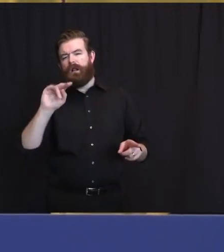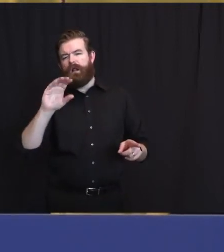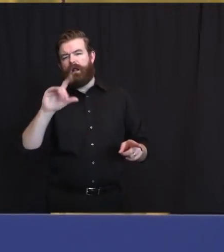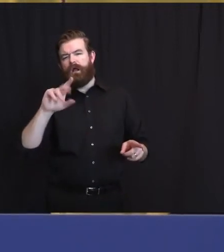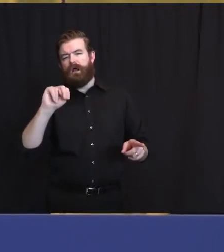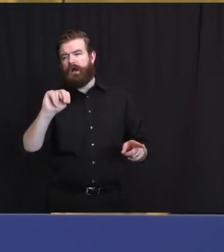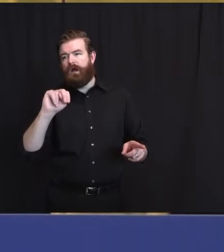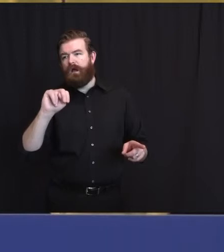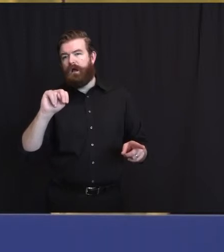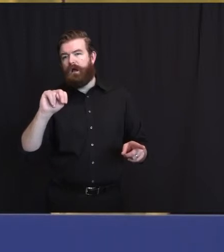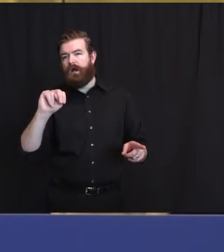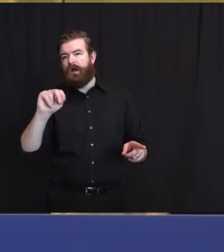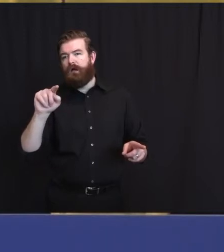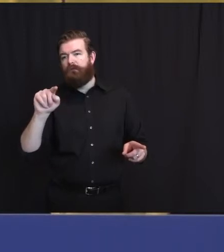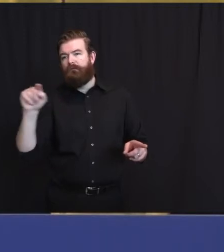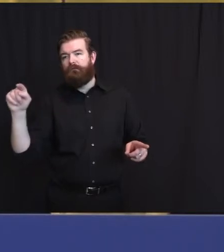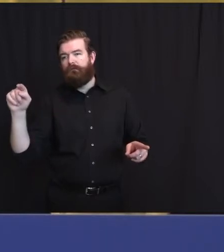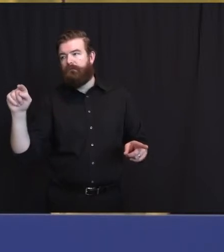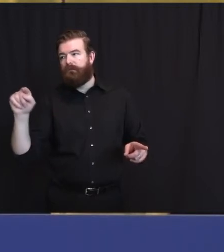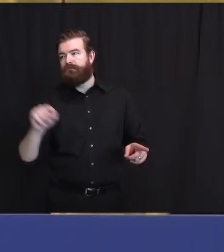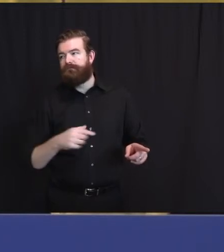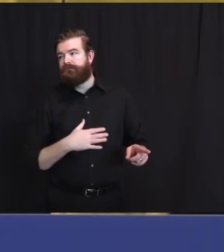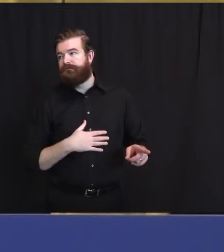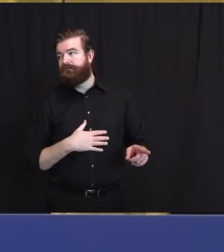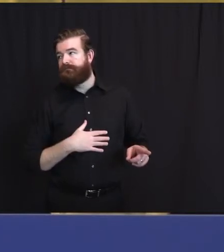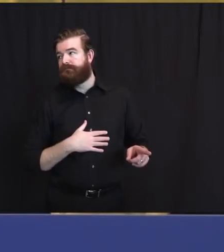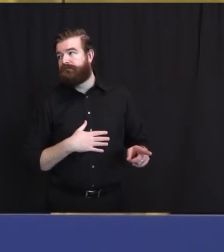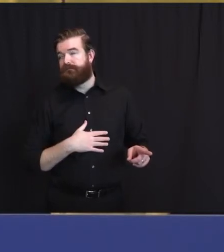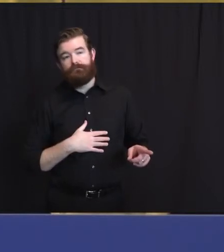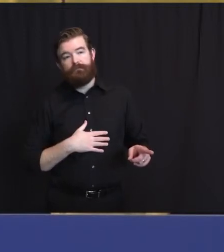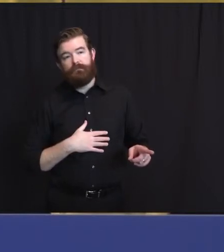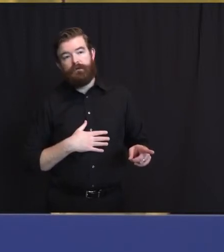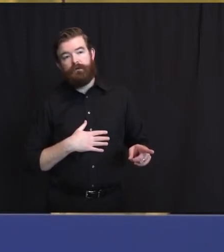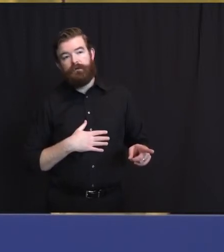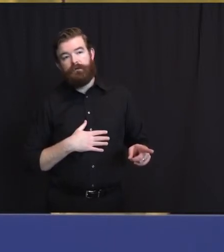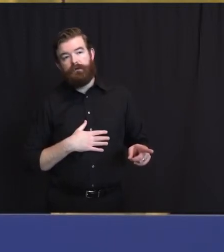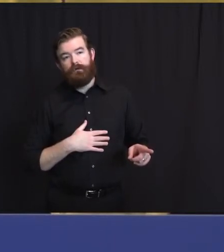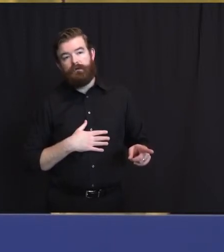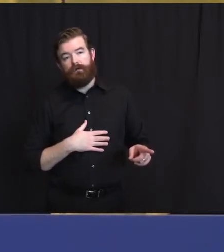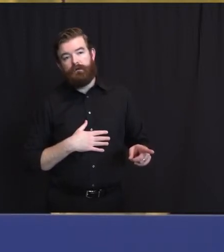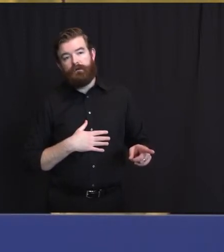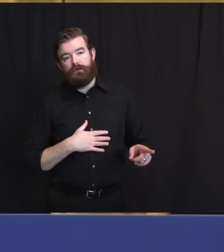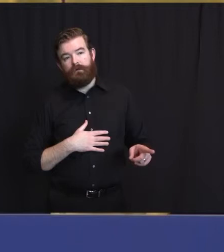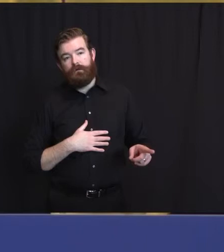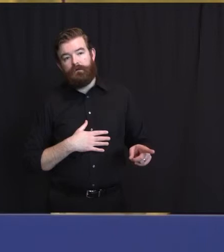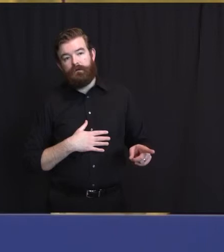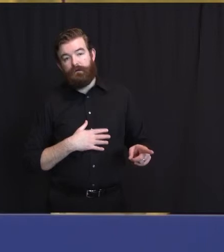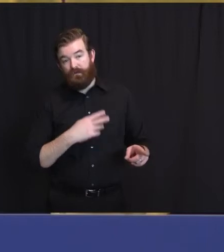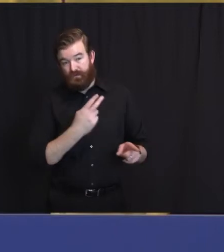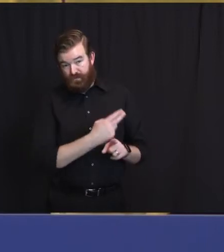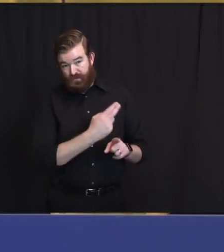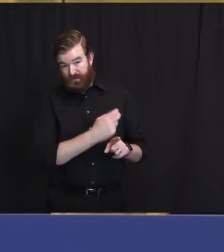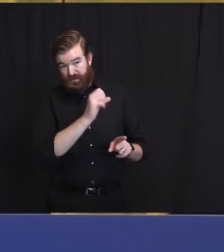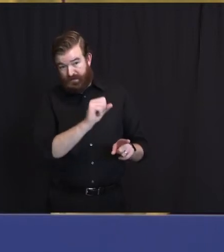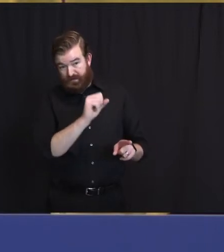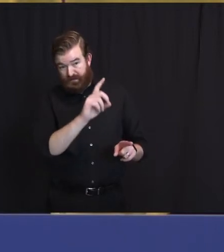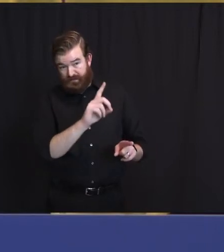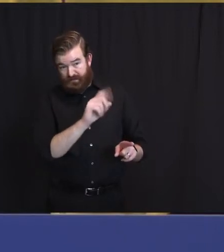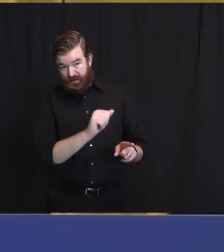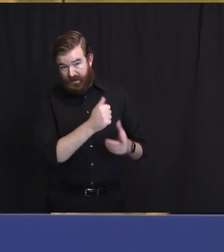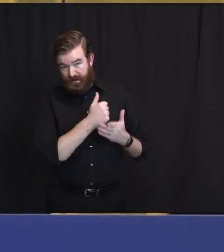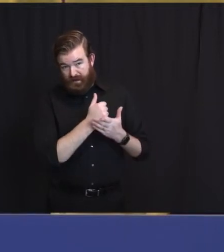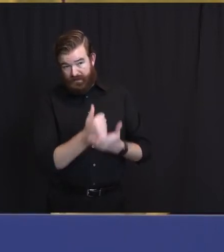though New Brunswick's an SDA district. What does that say about the SDA, and what do you think should happen with regard to future school construction funding for